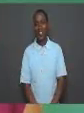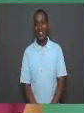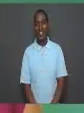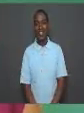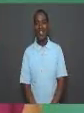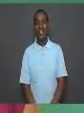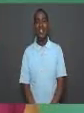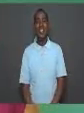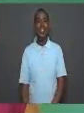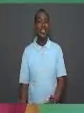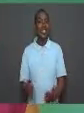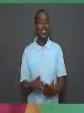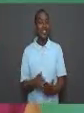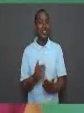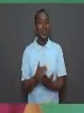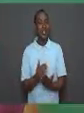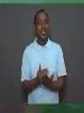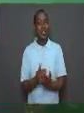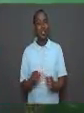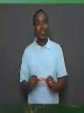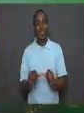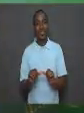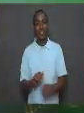us continue with the lesson.